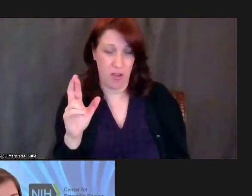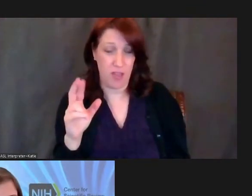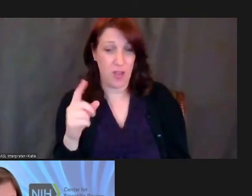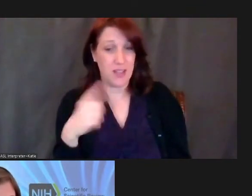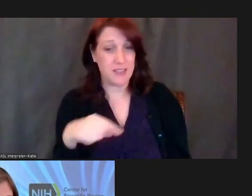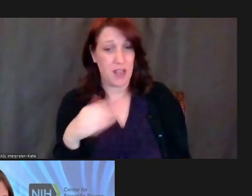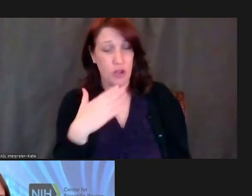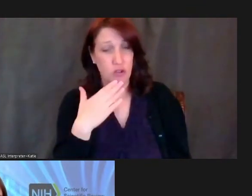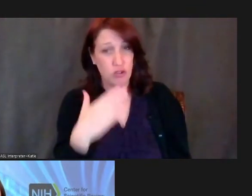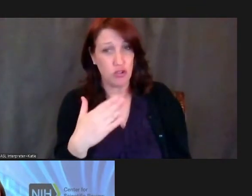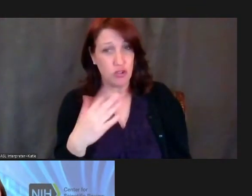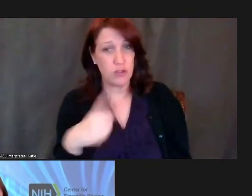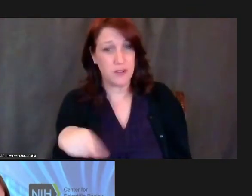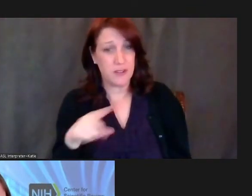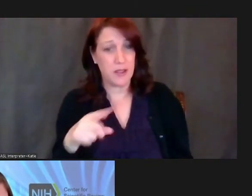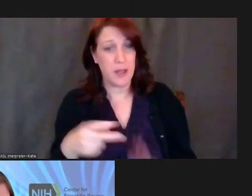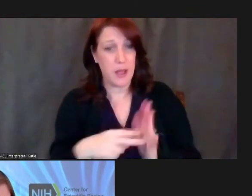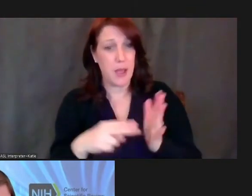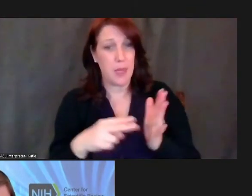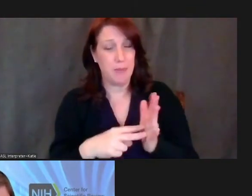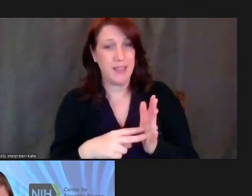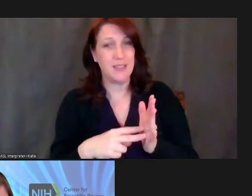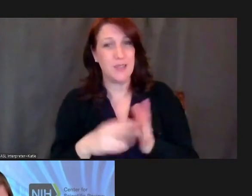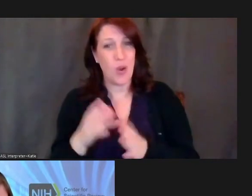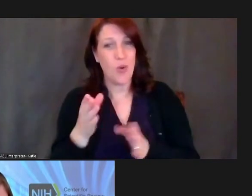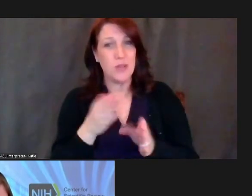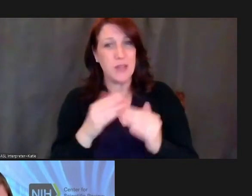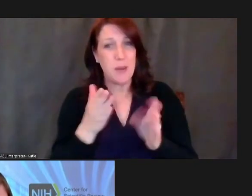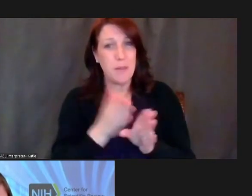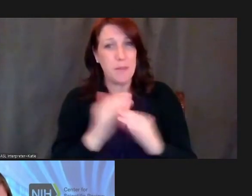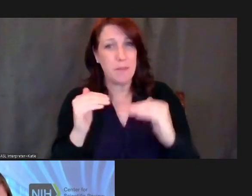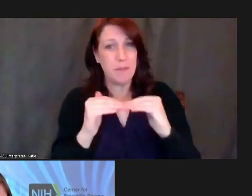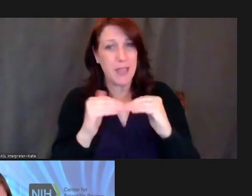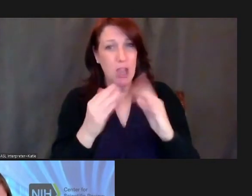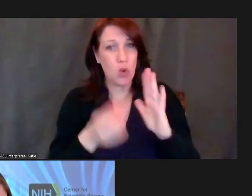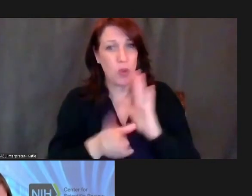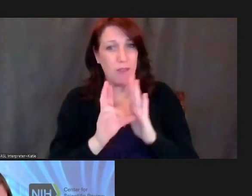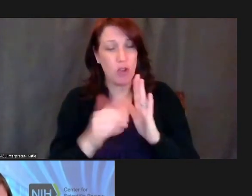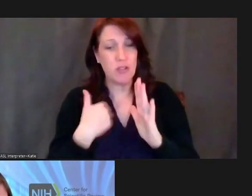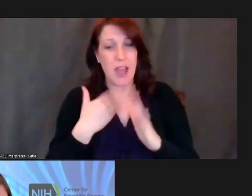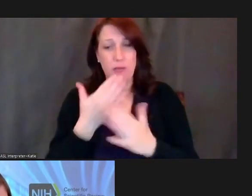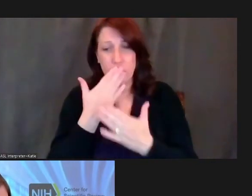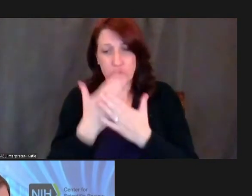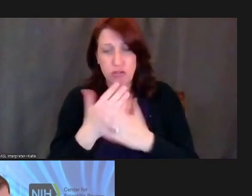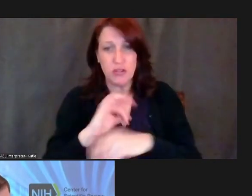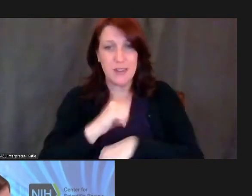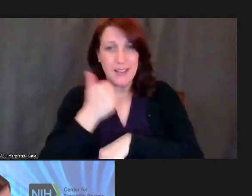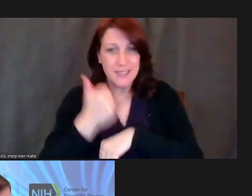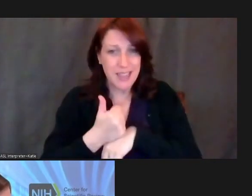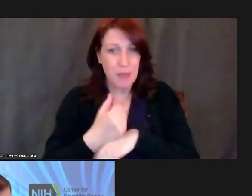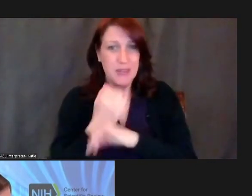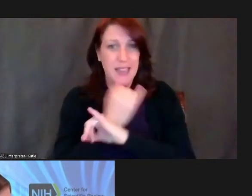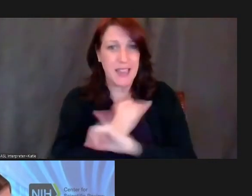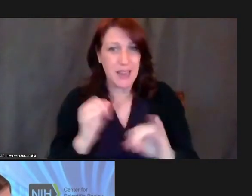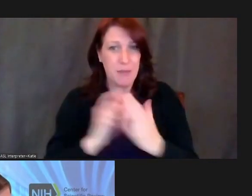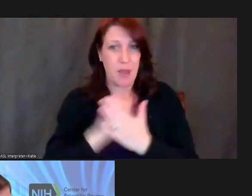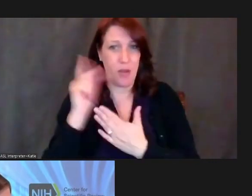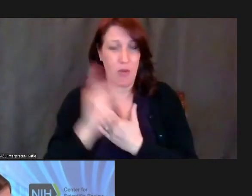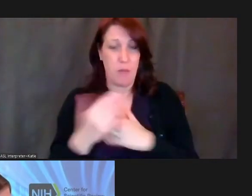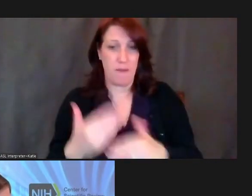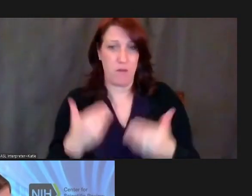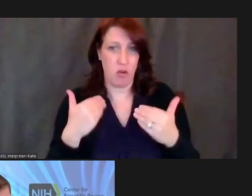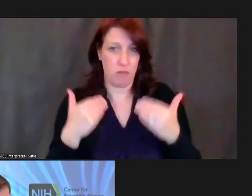a clearly established independent research program, established expertise before participating in peer